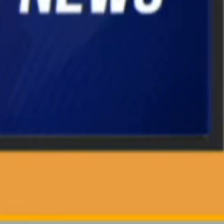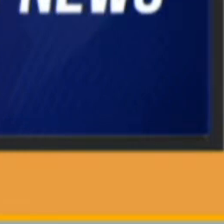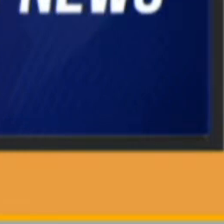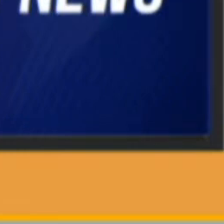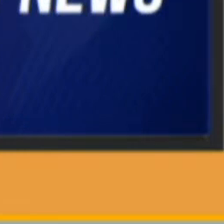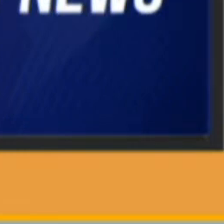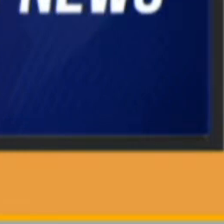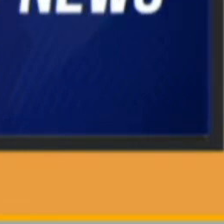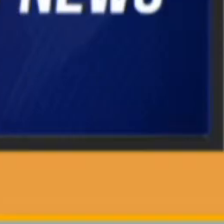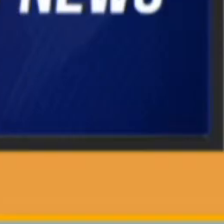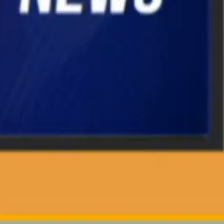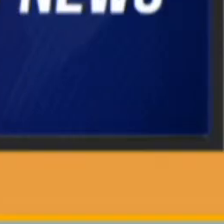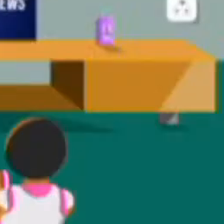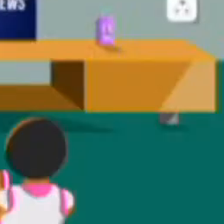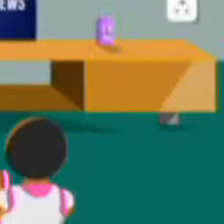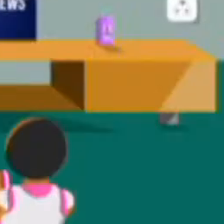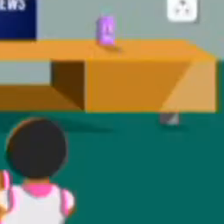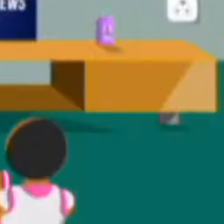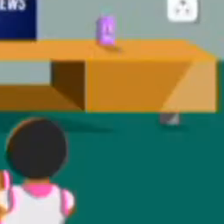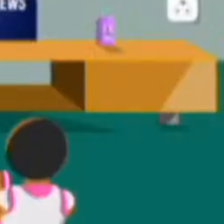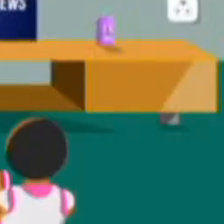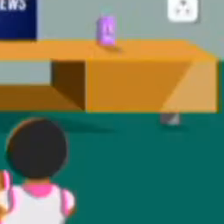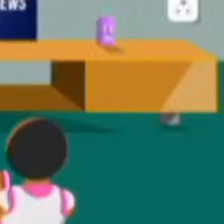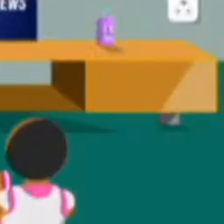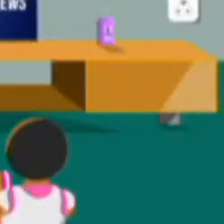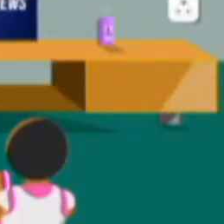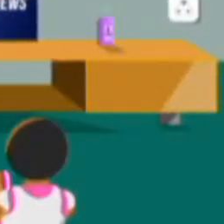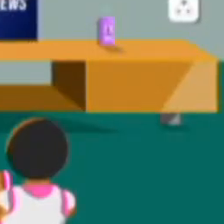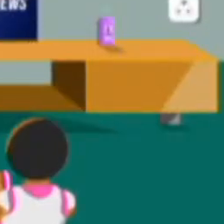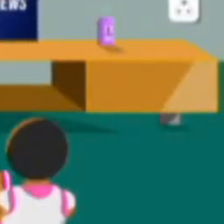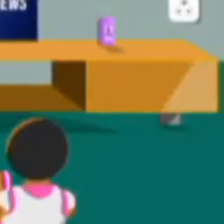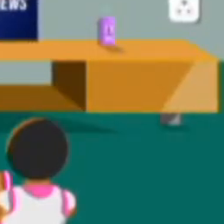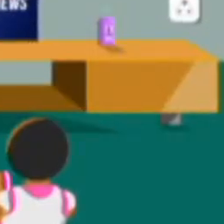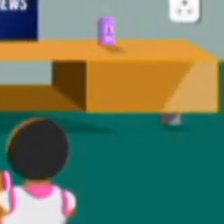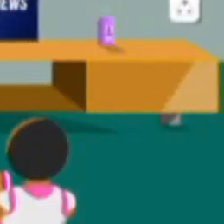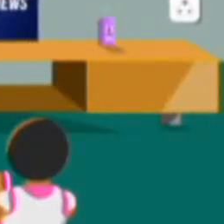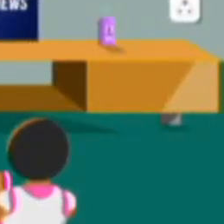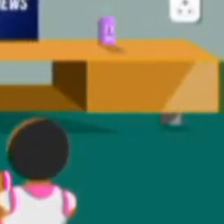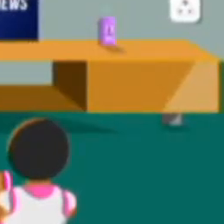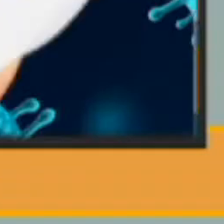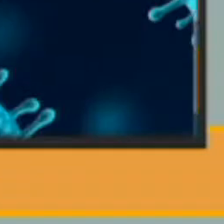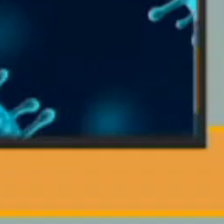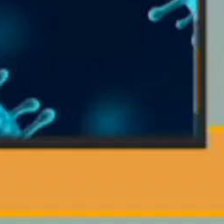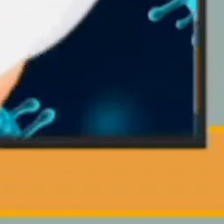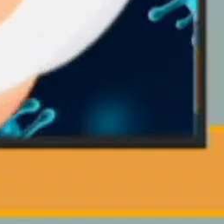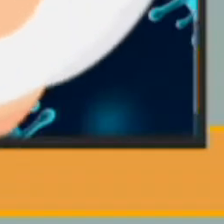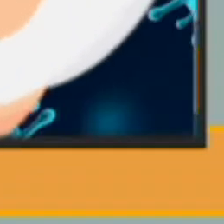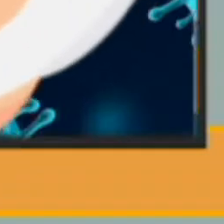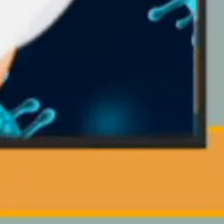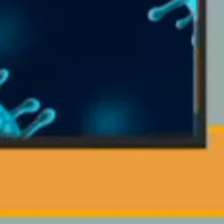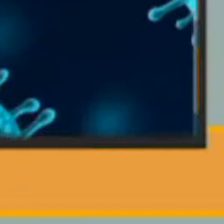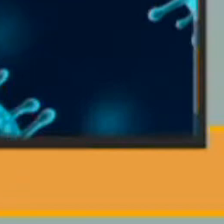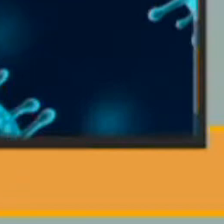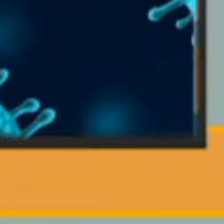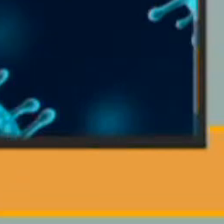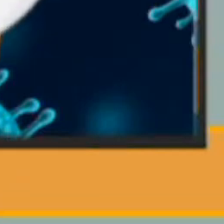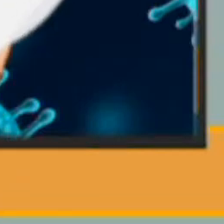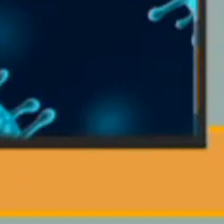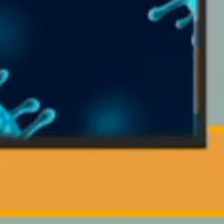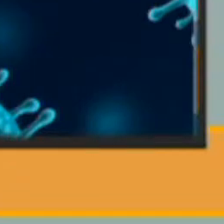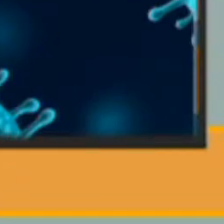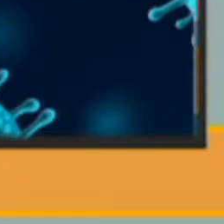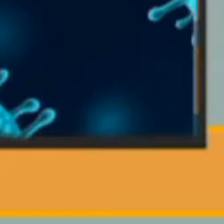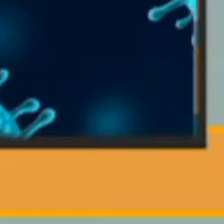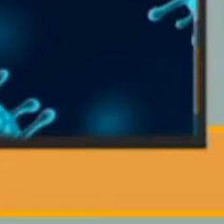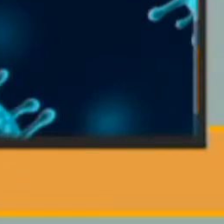lesibangwa ligciwane leCorona. Lesifo sendluliseka ngekuthi emathe laphuma emlonyeni walonaso nakakhohlela noma khuluma, awele tinfeni leti